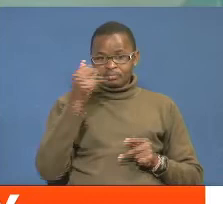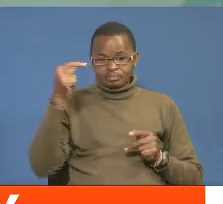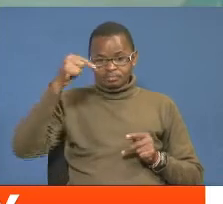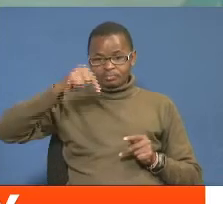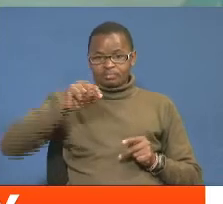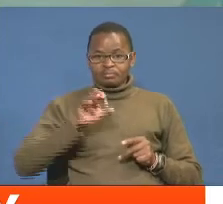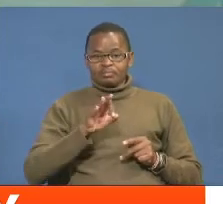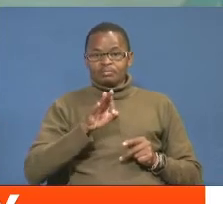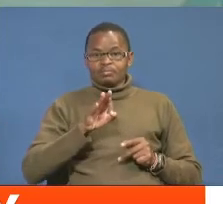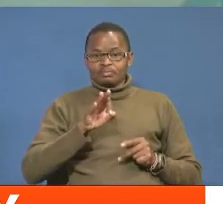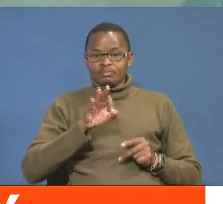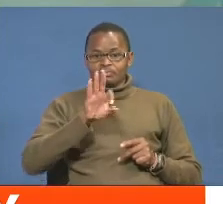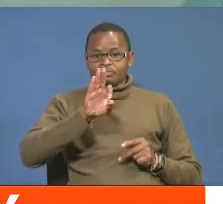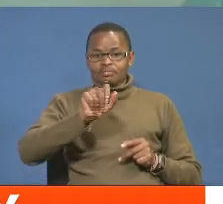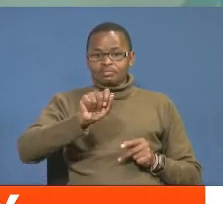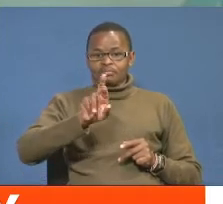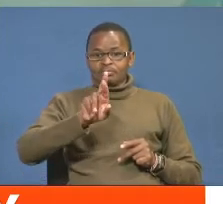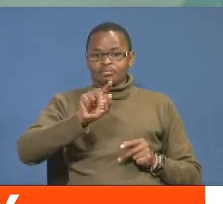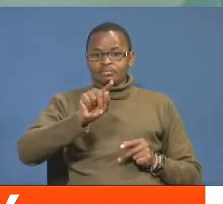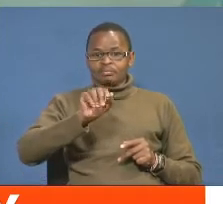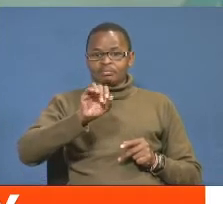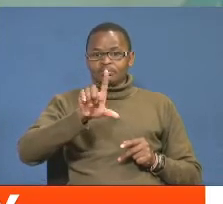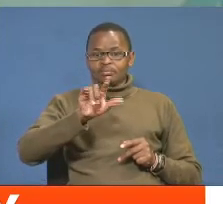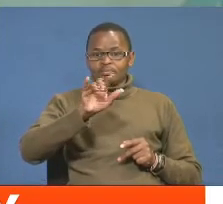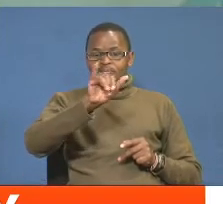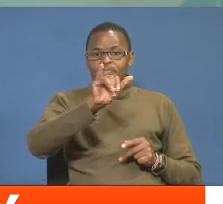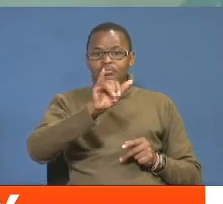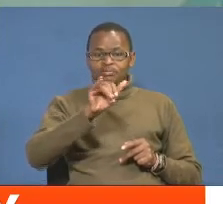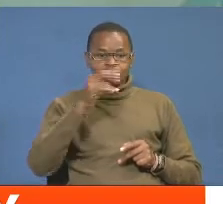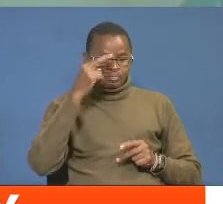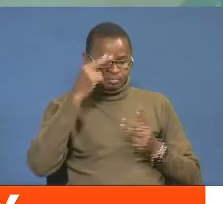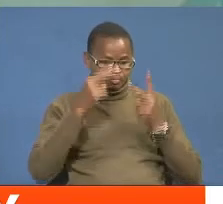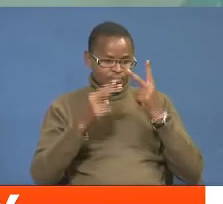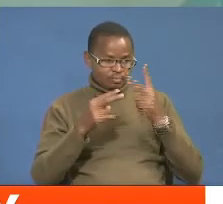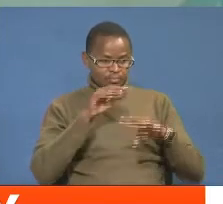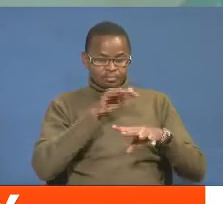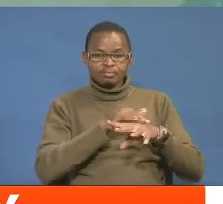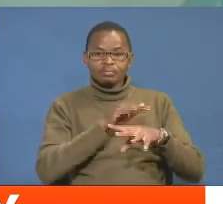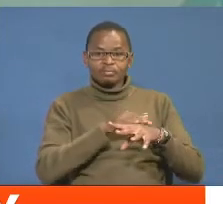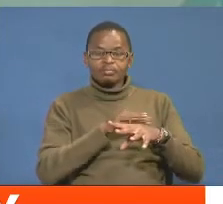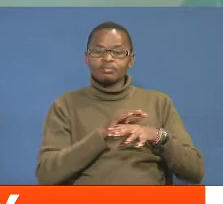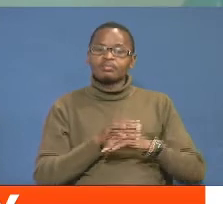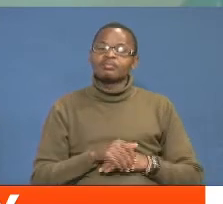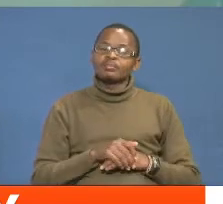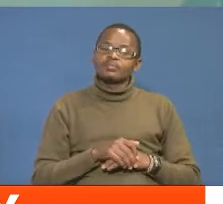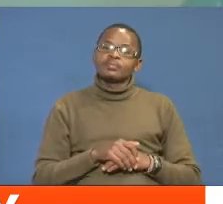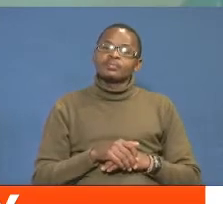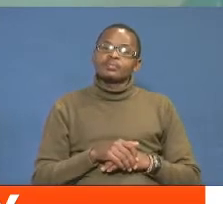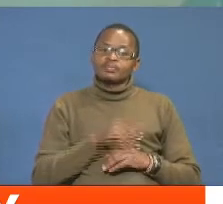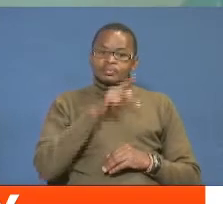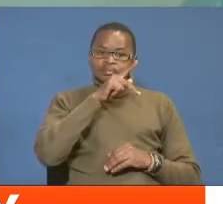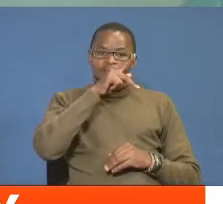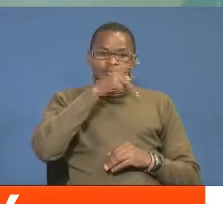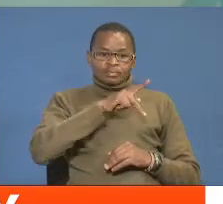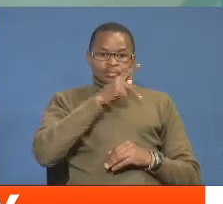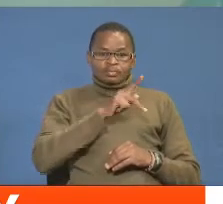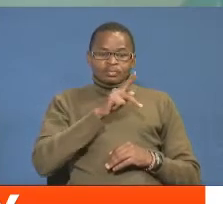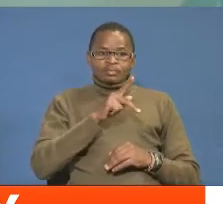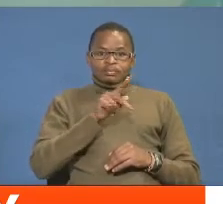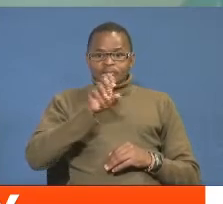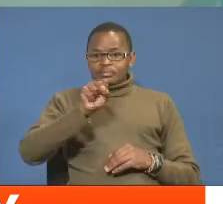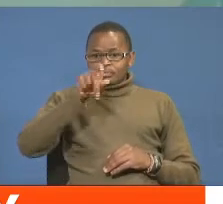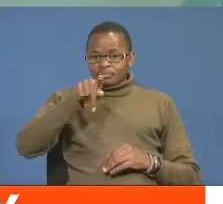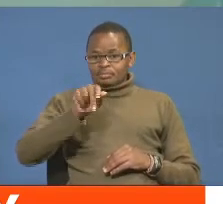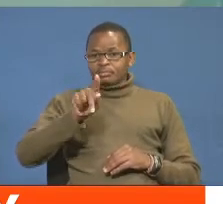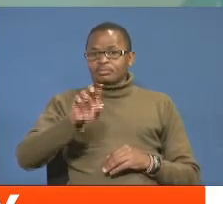bring the issue of fertility and the COVID vaccine is that they looked at the protein, the S protein, the spike